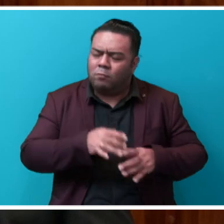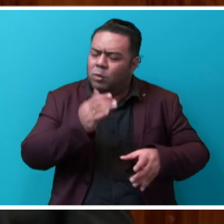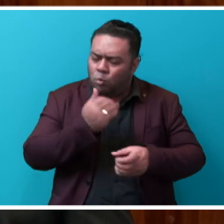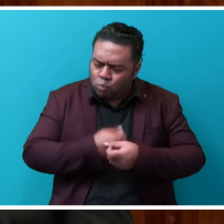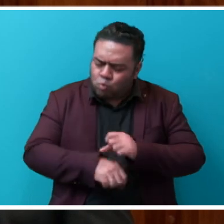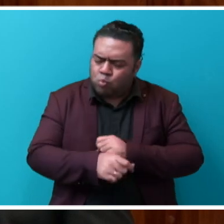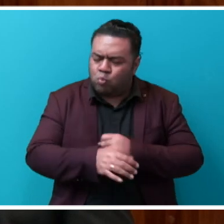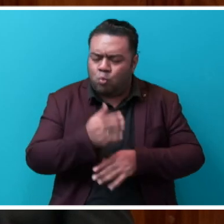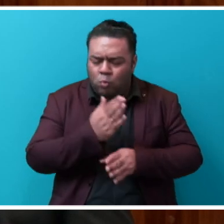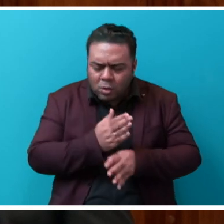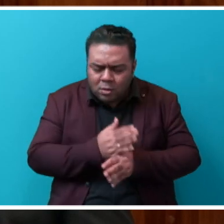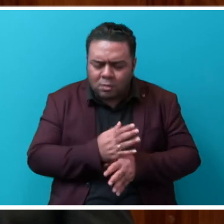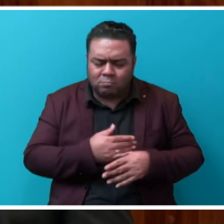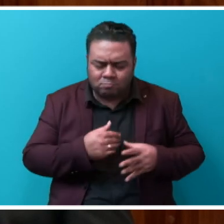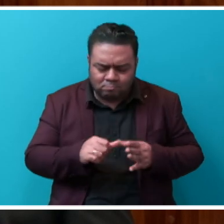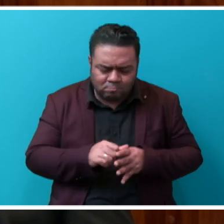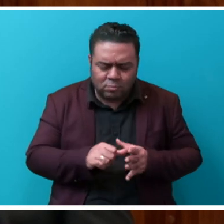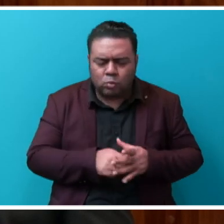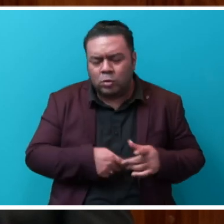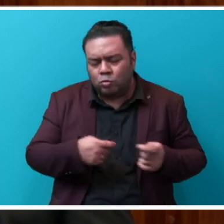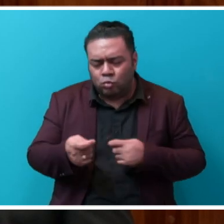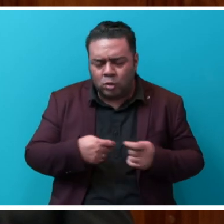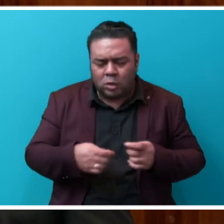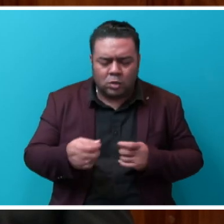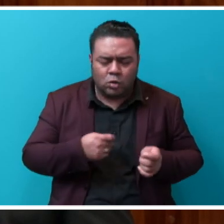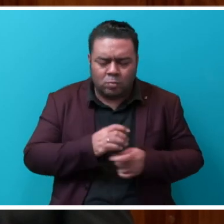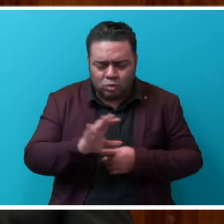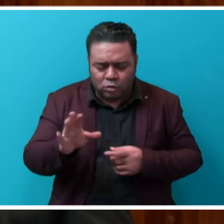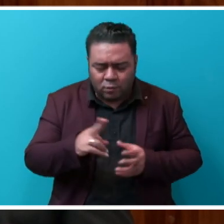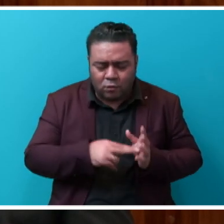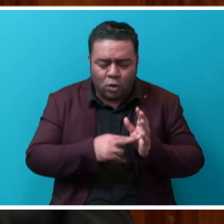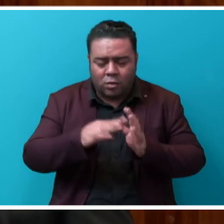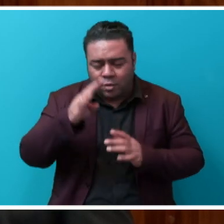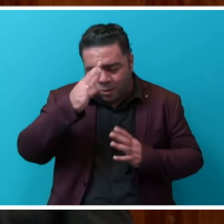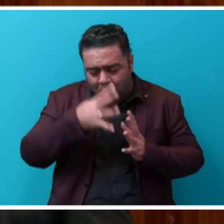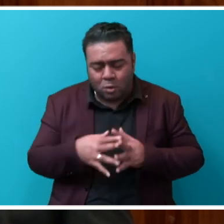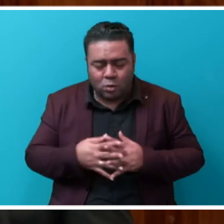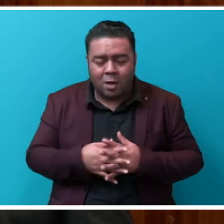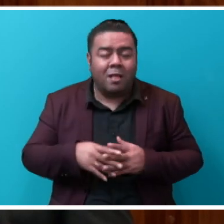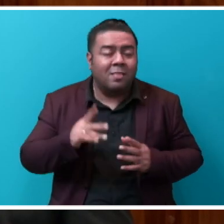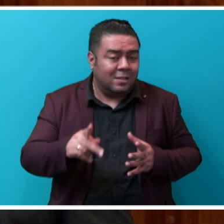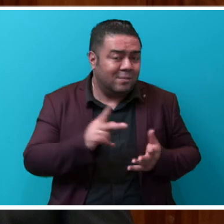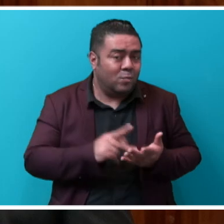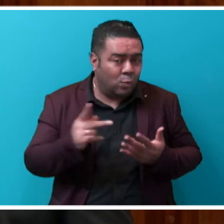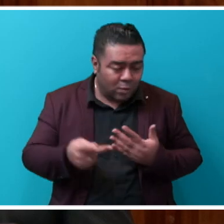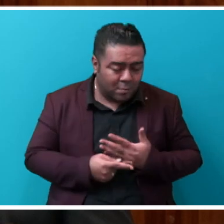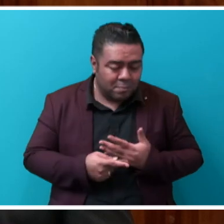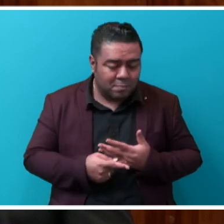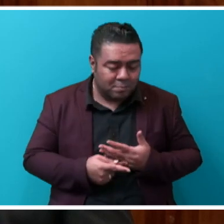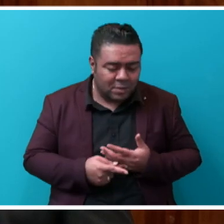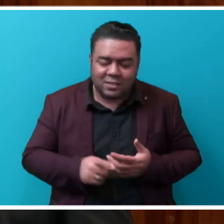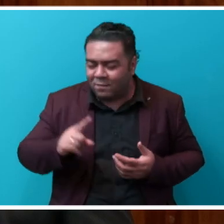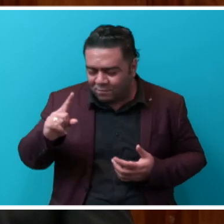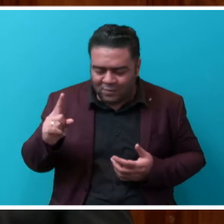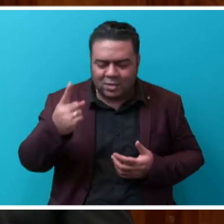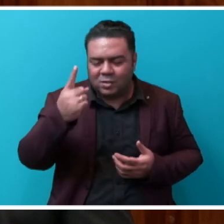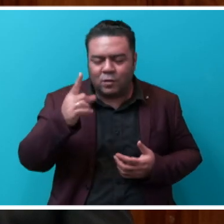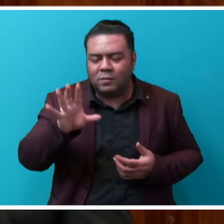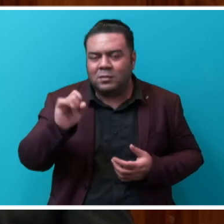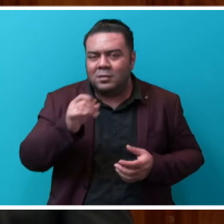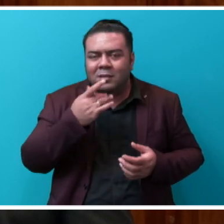with the Trade Commissioner of North America. This initiative, Honorable Speaker, is the first of its kind